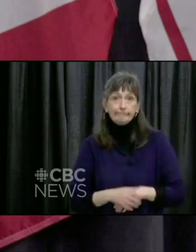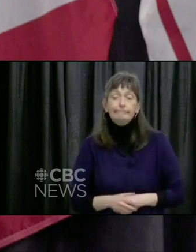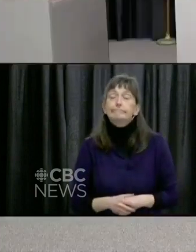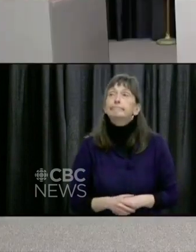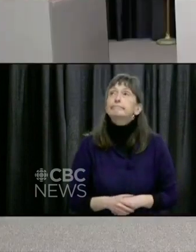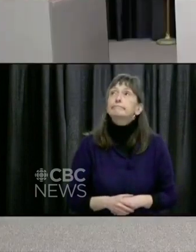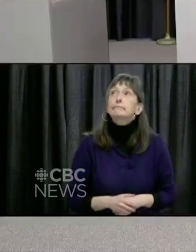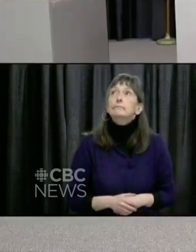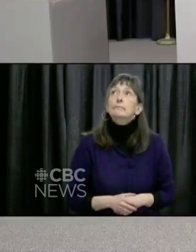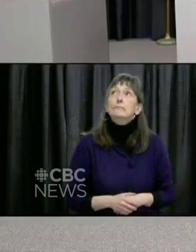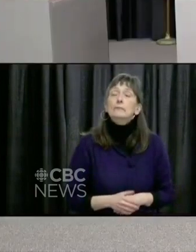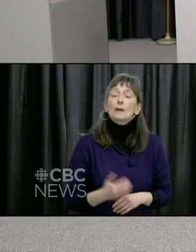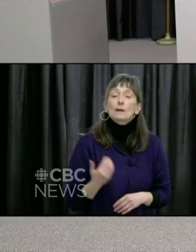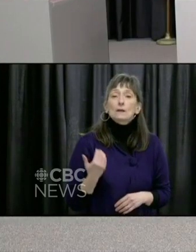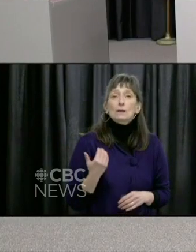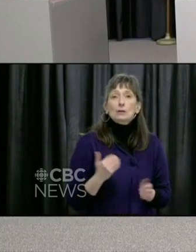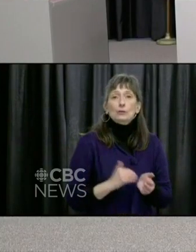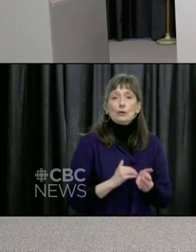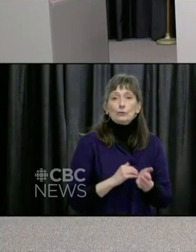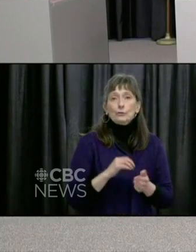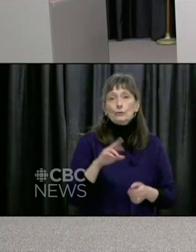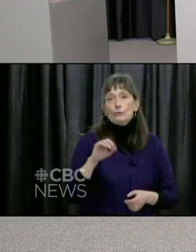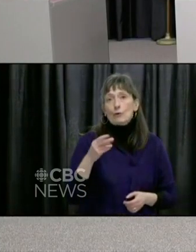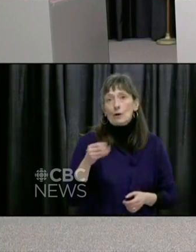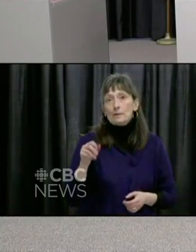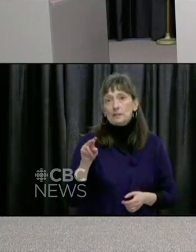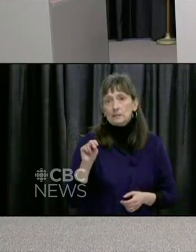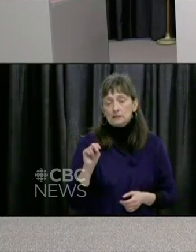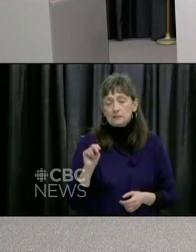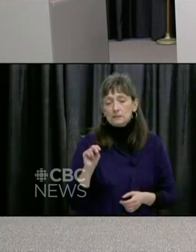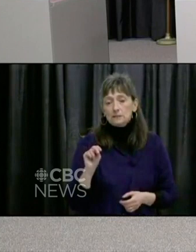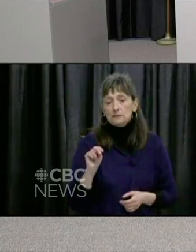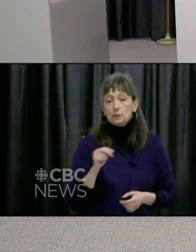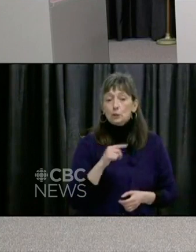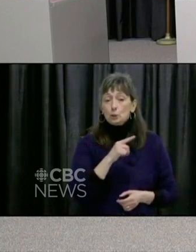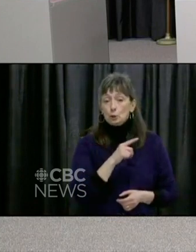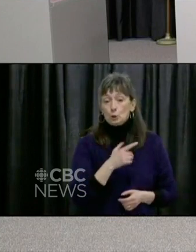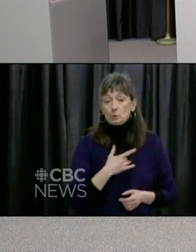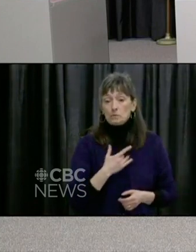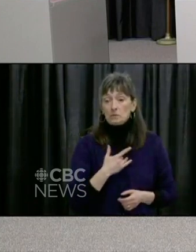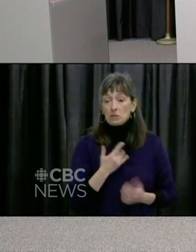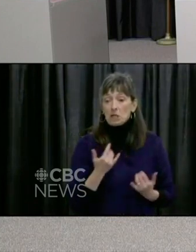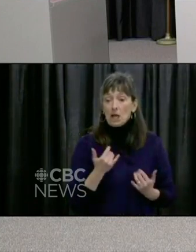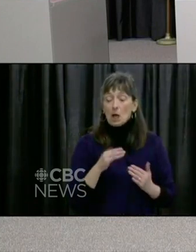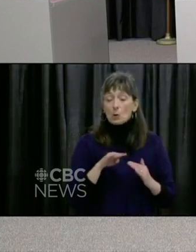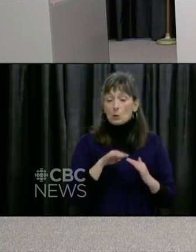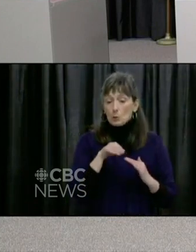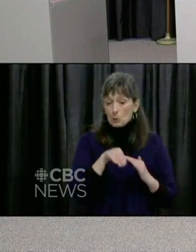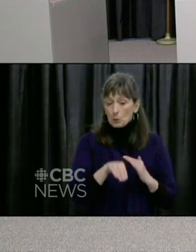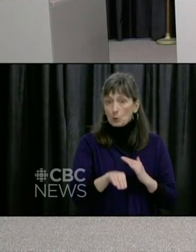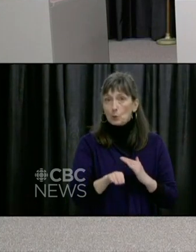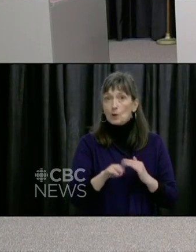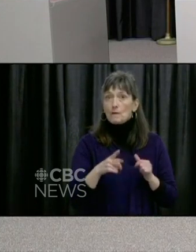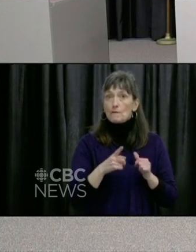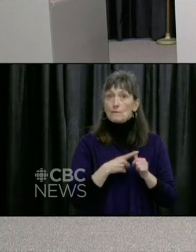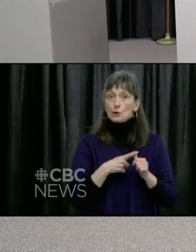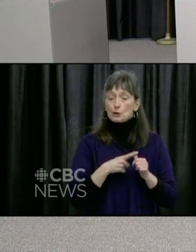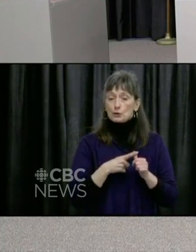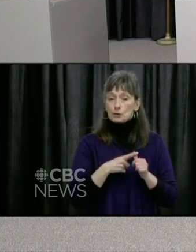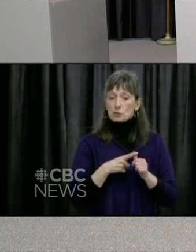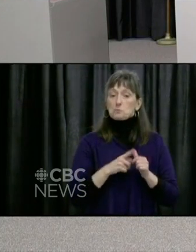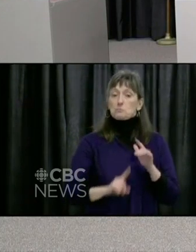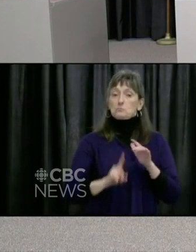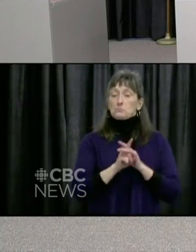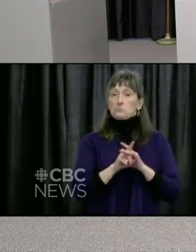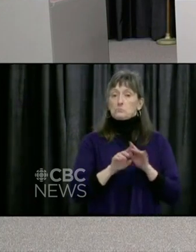Dr. Rahman, you said in your conclusions that the situation is to the point where we can start to look at relaxing some